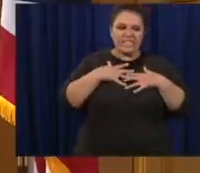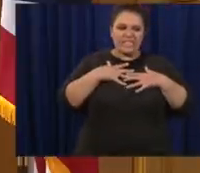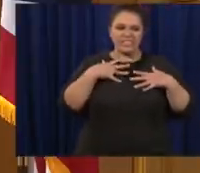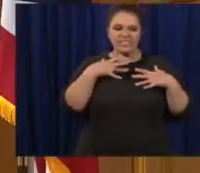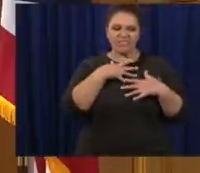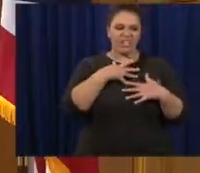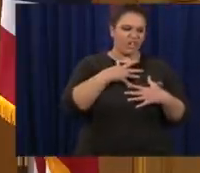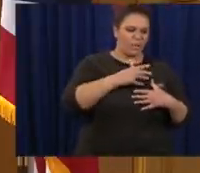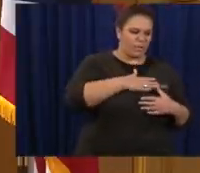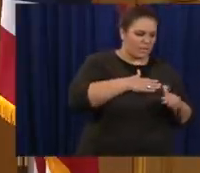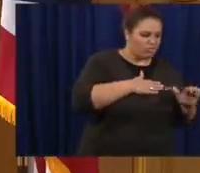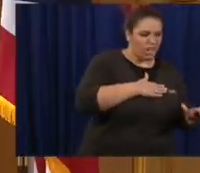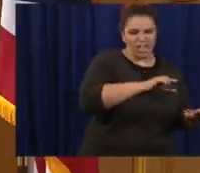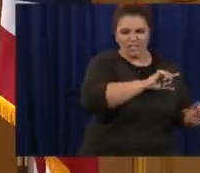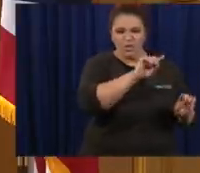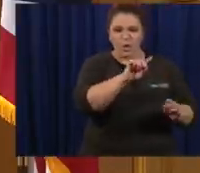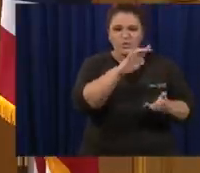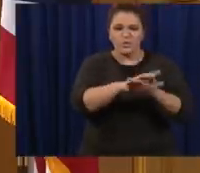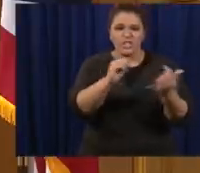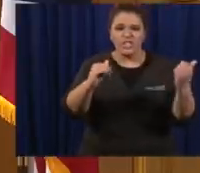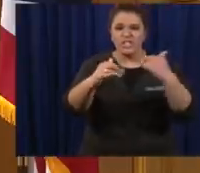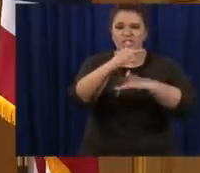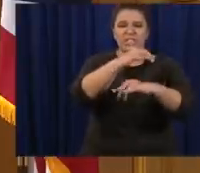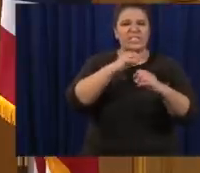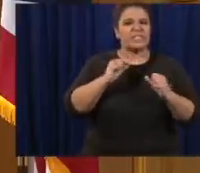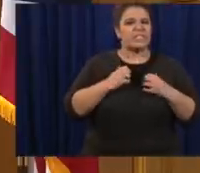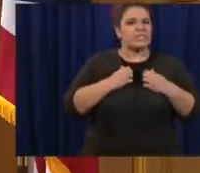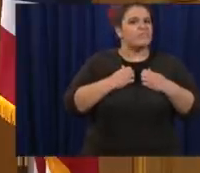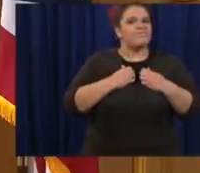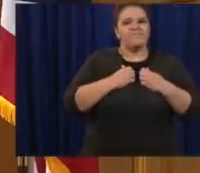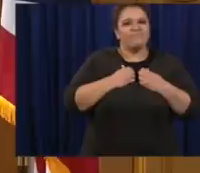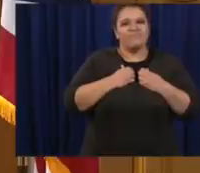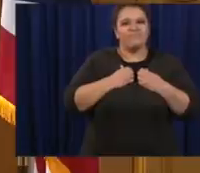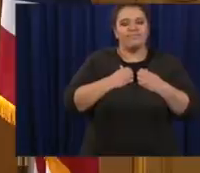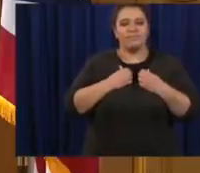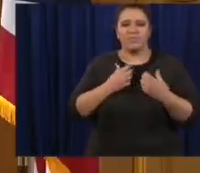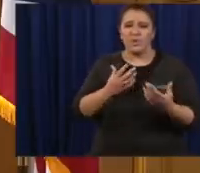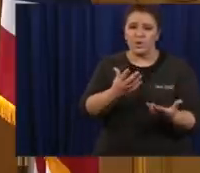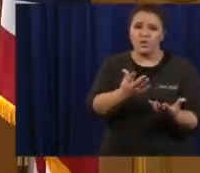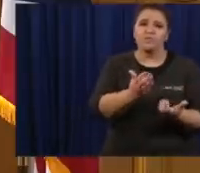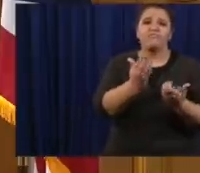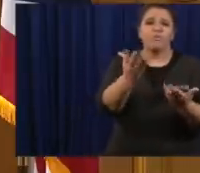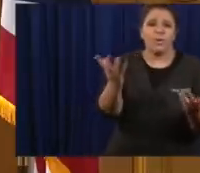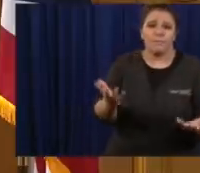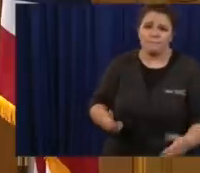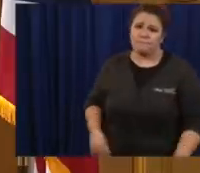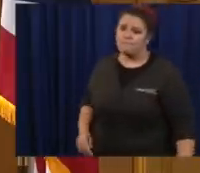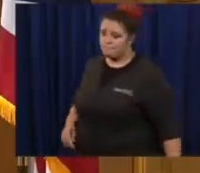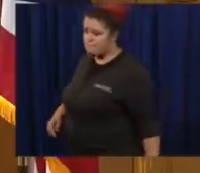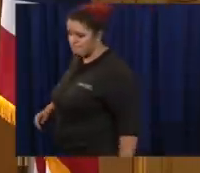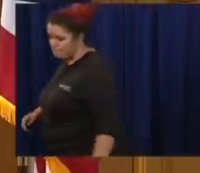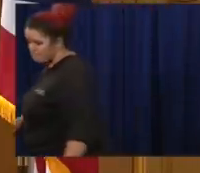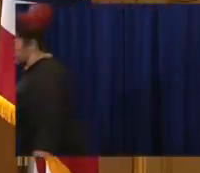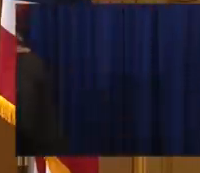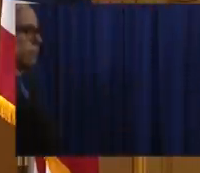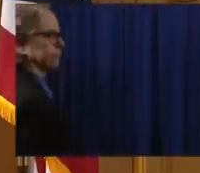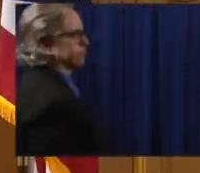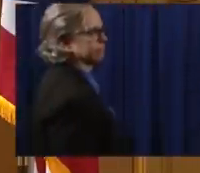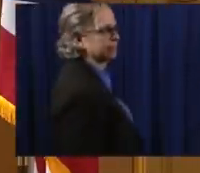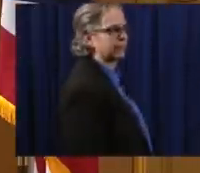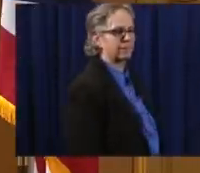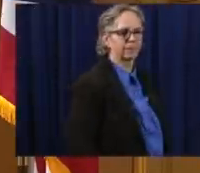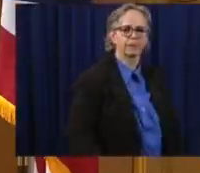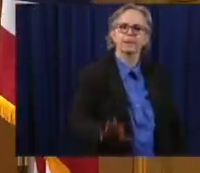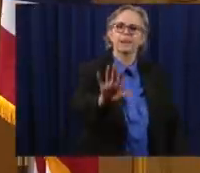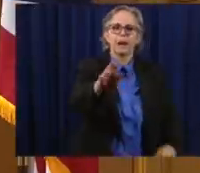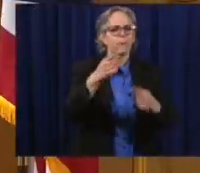Yeah, my message, and we're not ready to announce it today, we're going to do it early next week, but my message to them is, Fran, I have 8